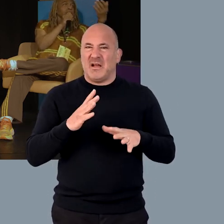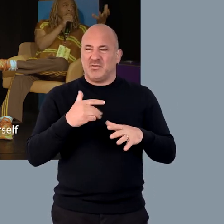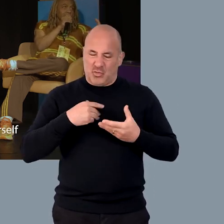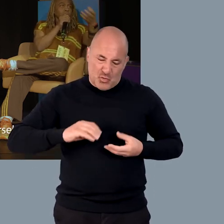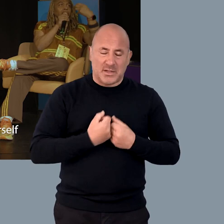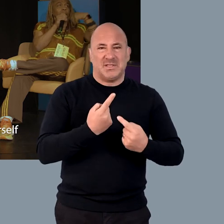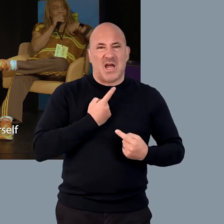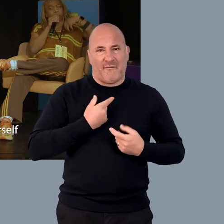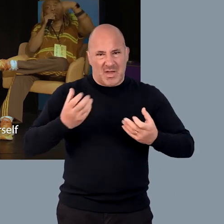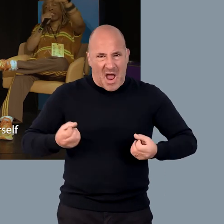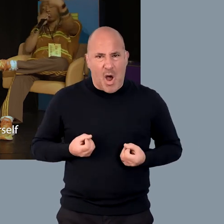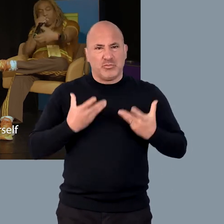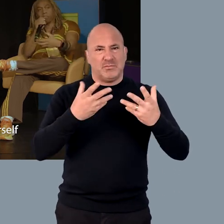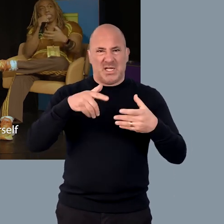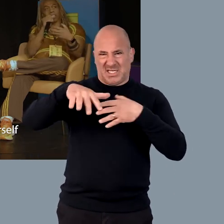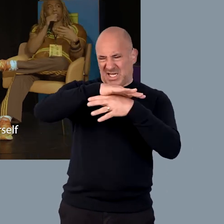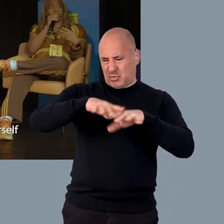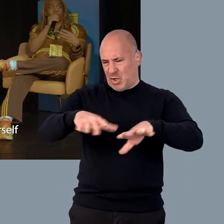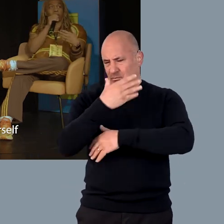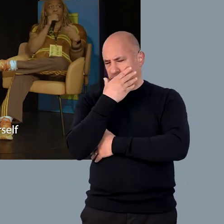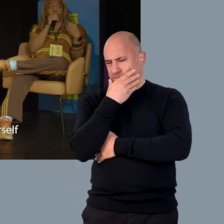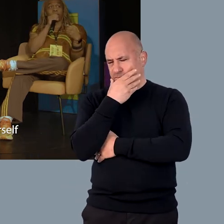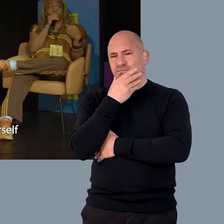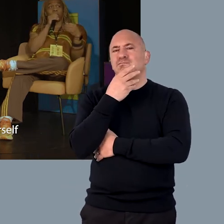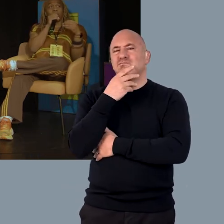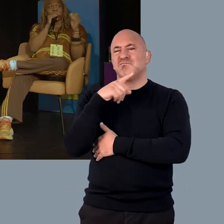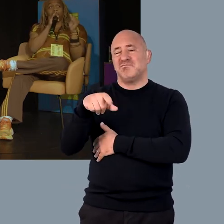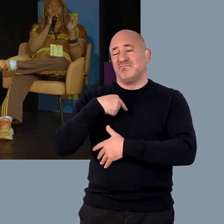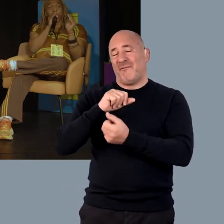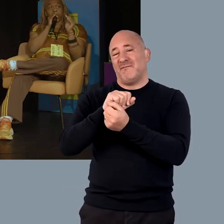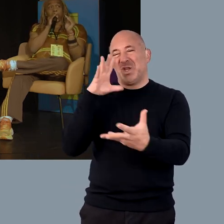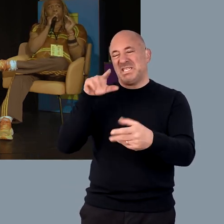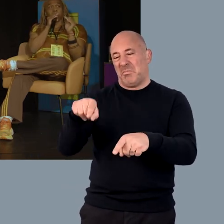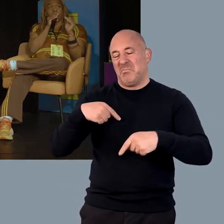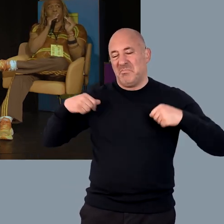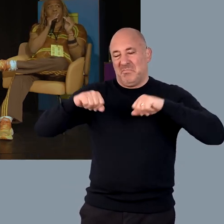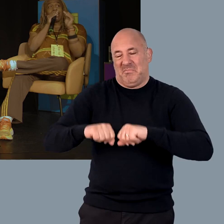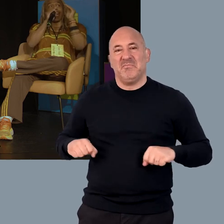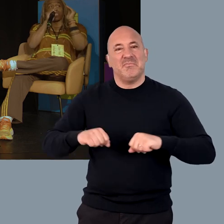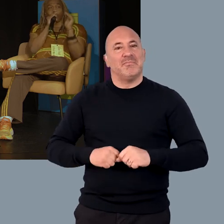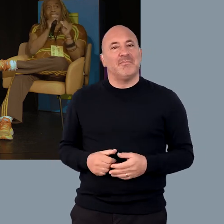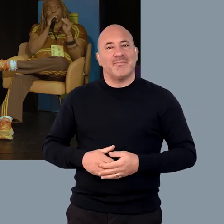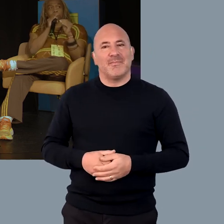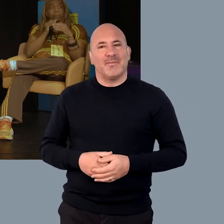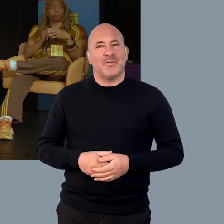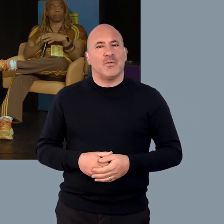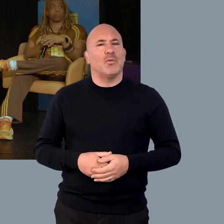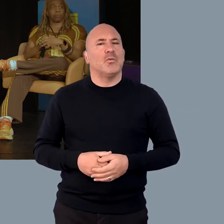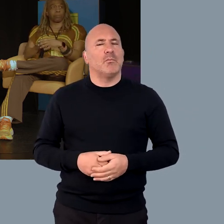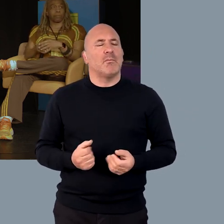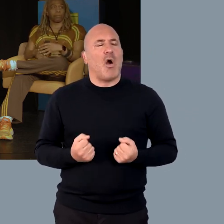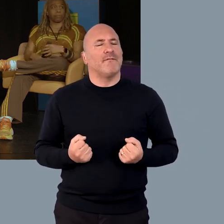about you so that's why you have to generate it yourself and see what see the situation you're in as freedom